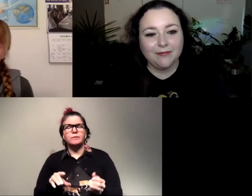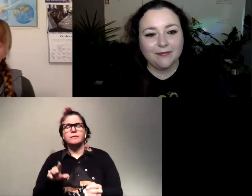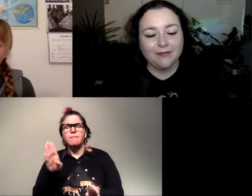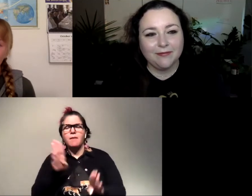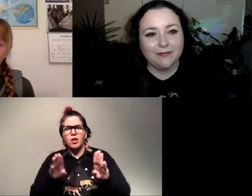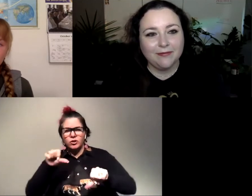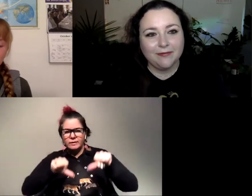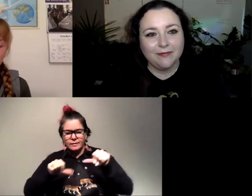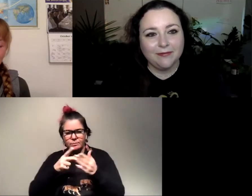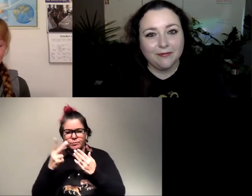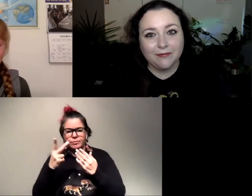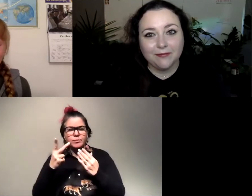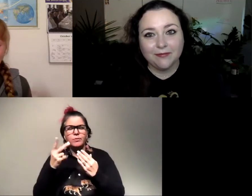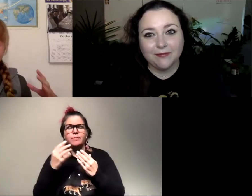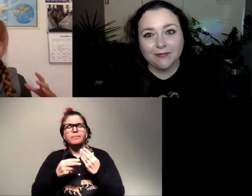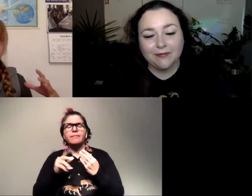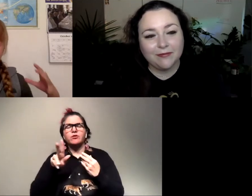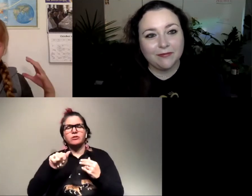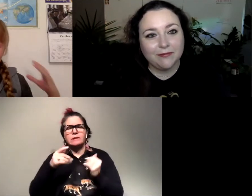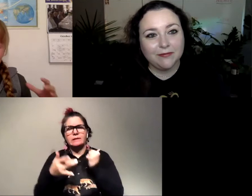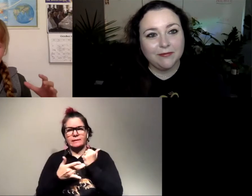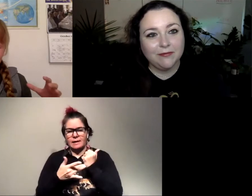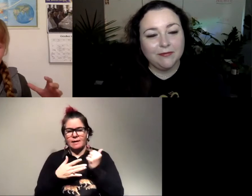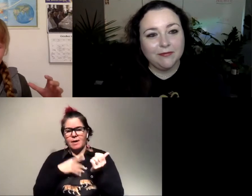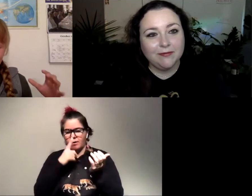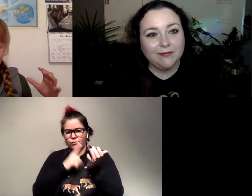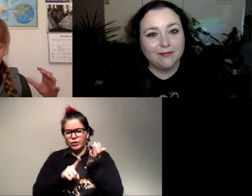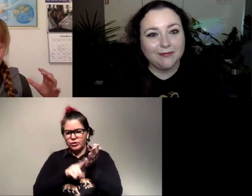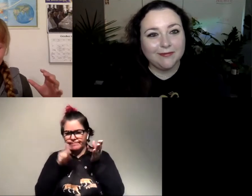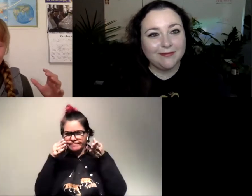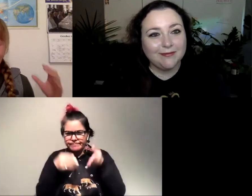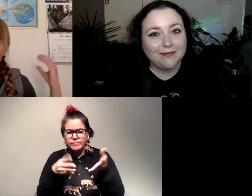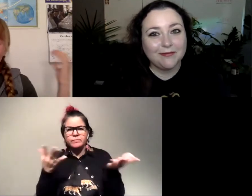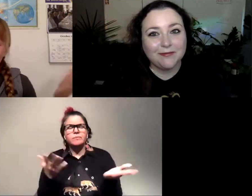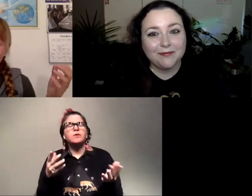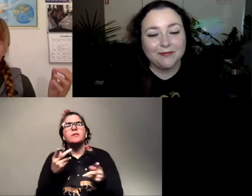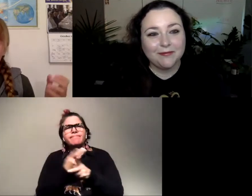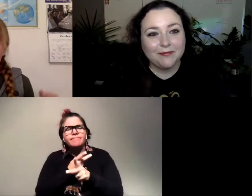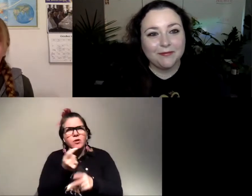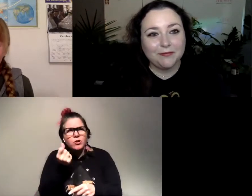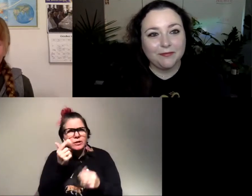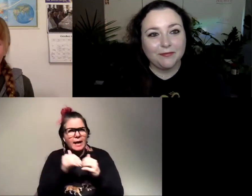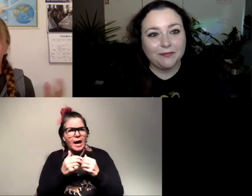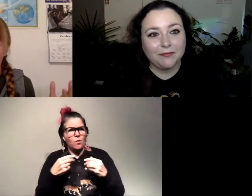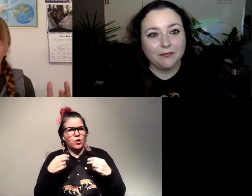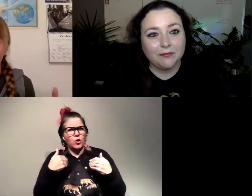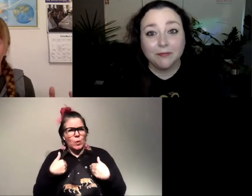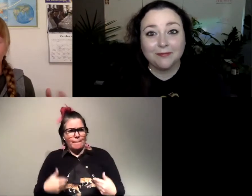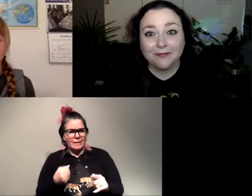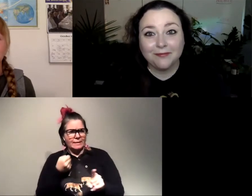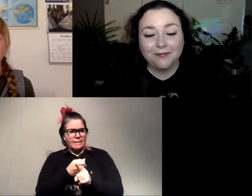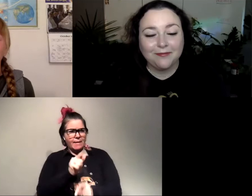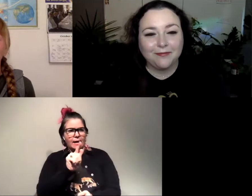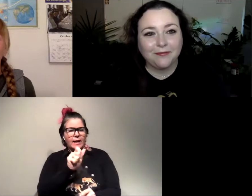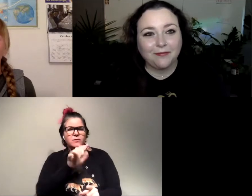Sciences program at Virginia Tech. And in my research, I'm really interested in understanding how humans impact lakes around the